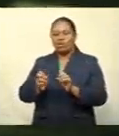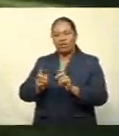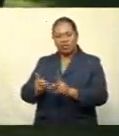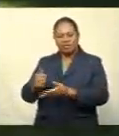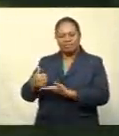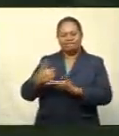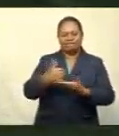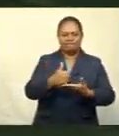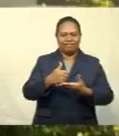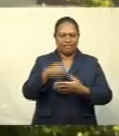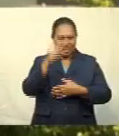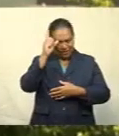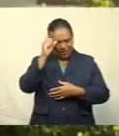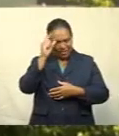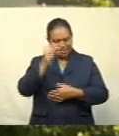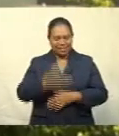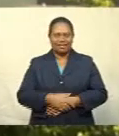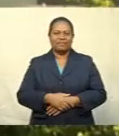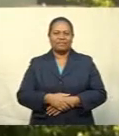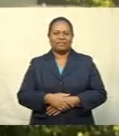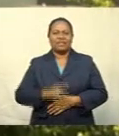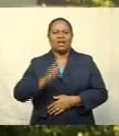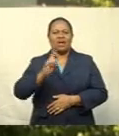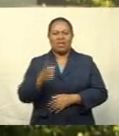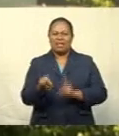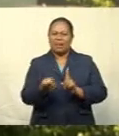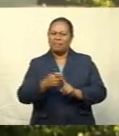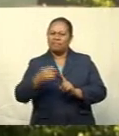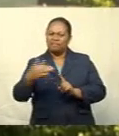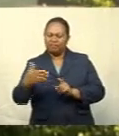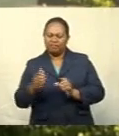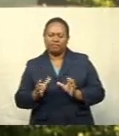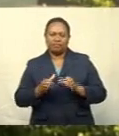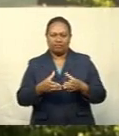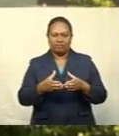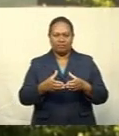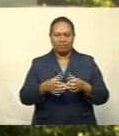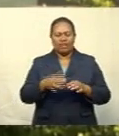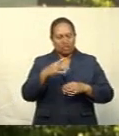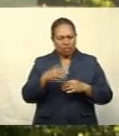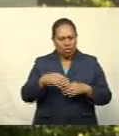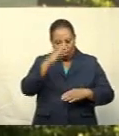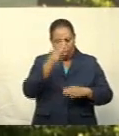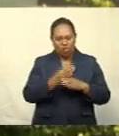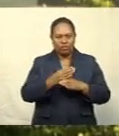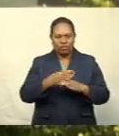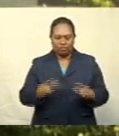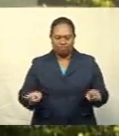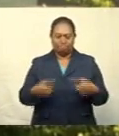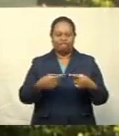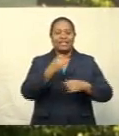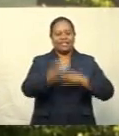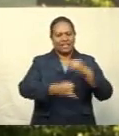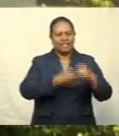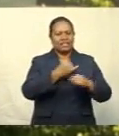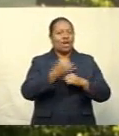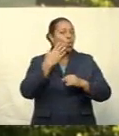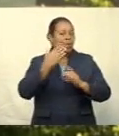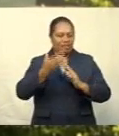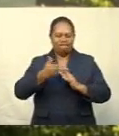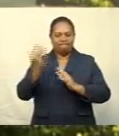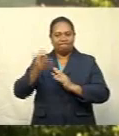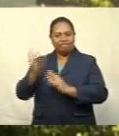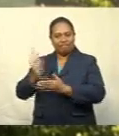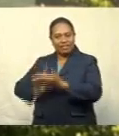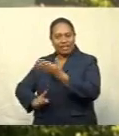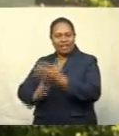fellow Fijians. The first ever parkour group in Fiji hopes to compete in the international competitions once the borders are open. Members of the